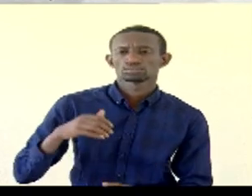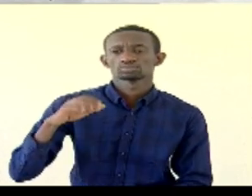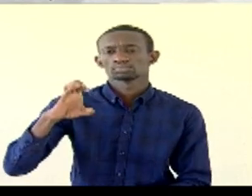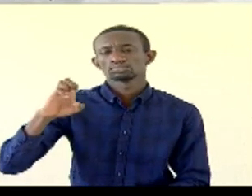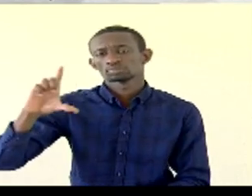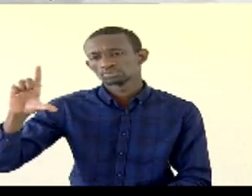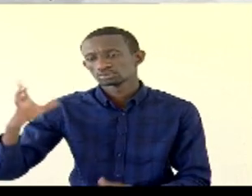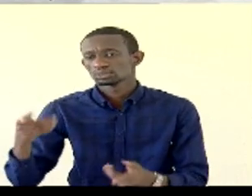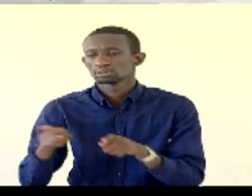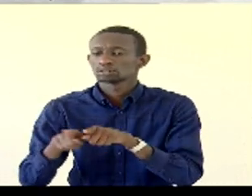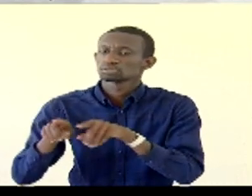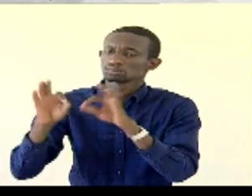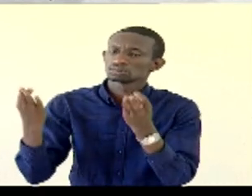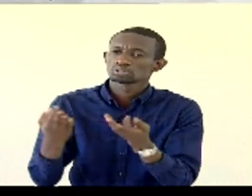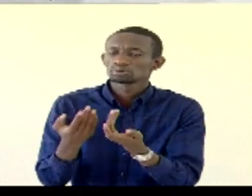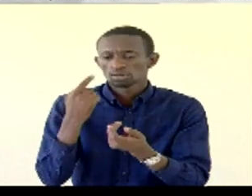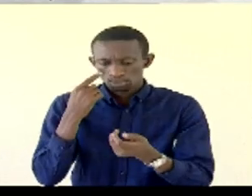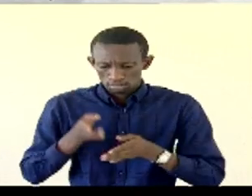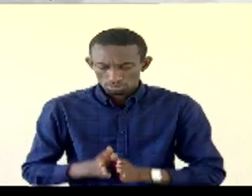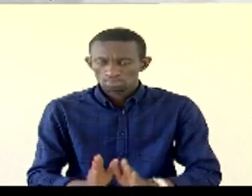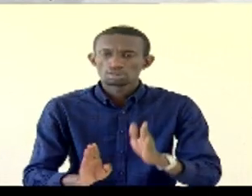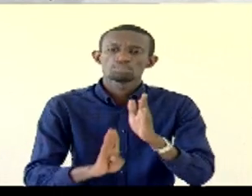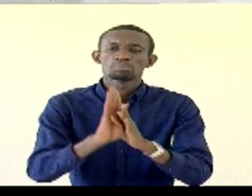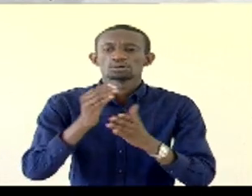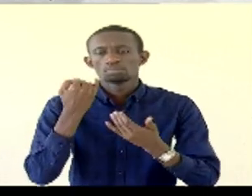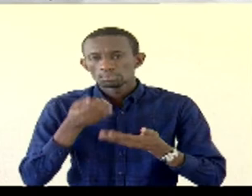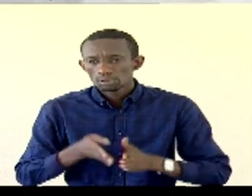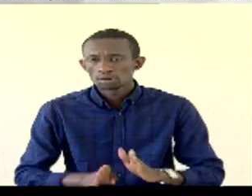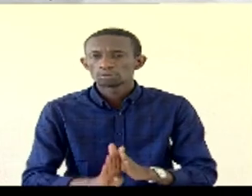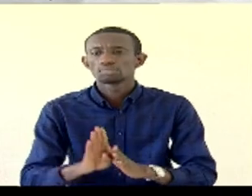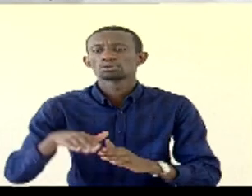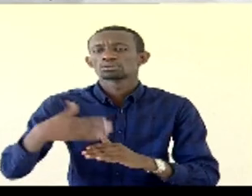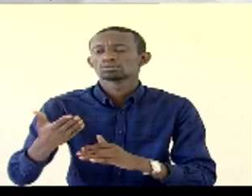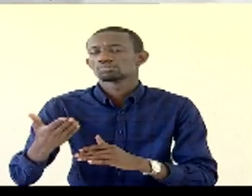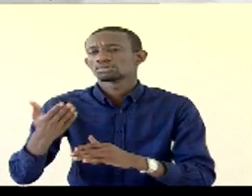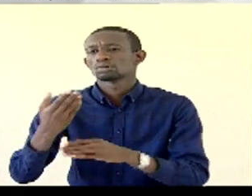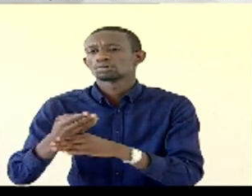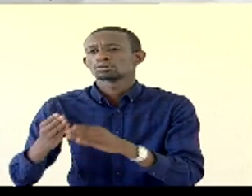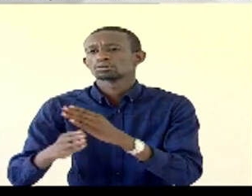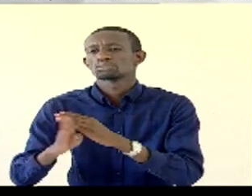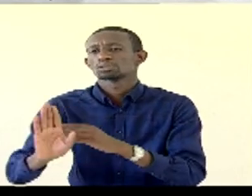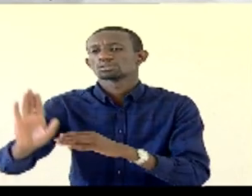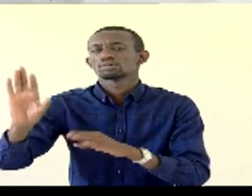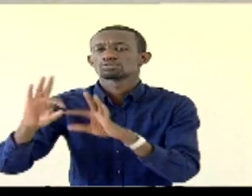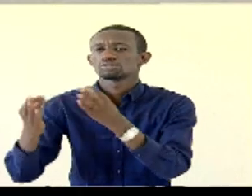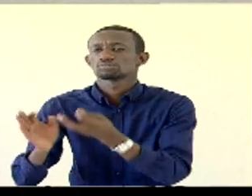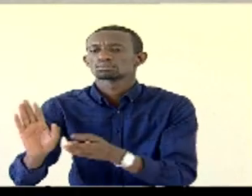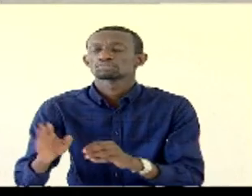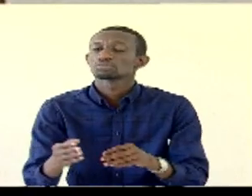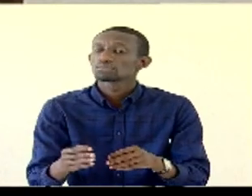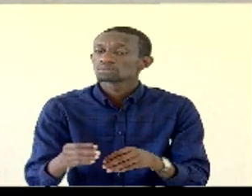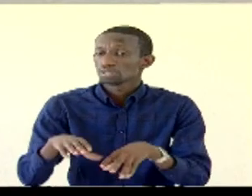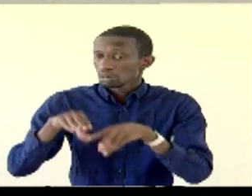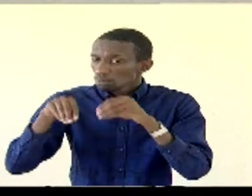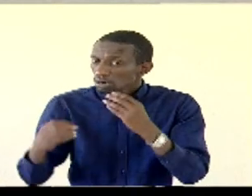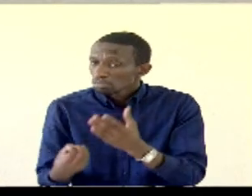every time a child is born and the wealth is enough, they say, get your share, go to another plot and build there. For plant cells, maybe